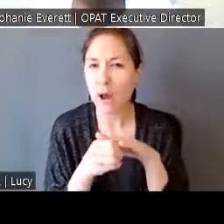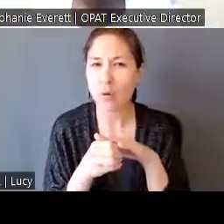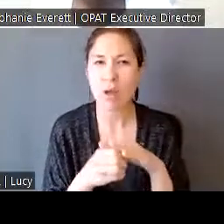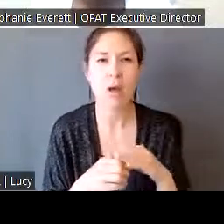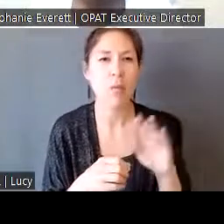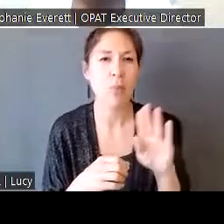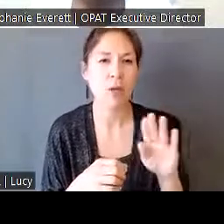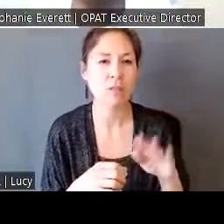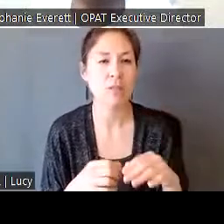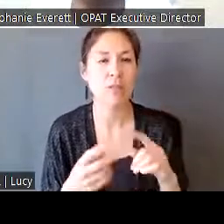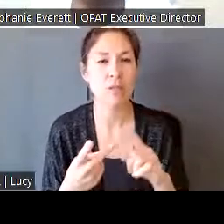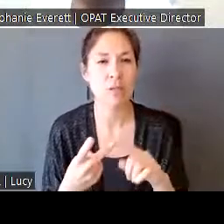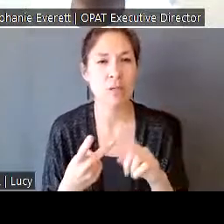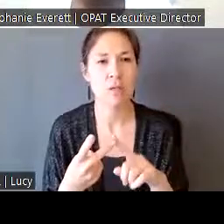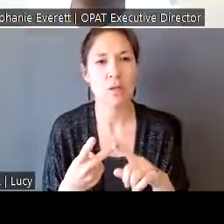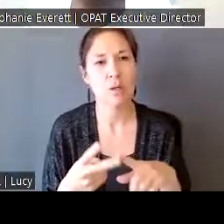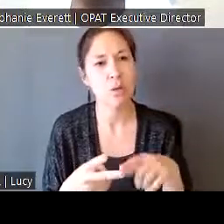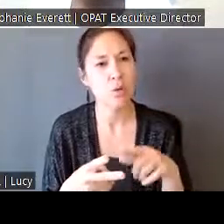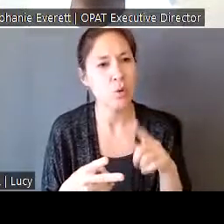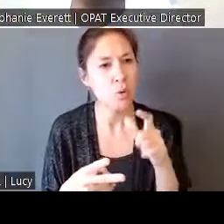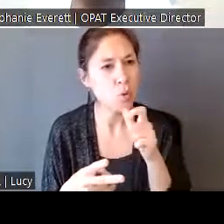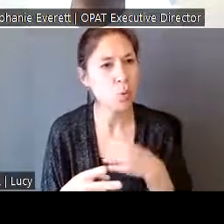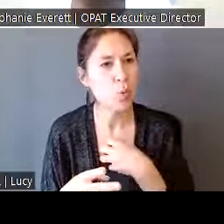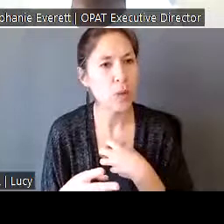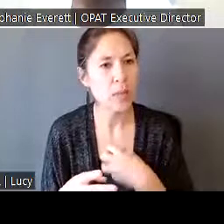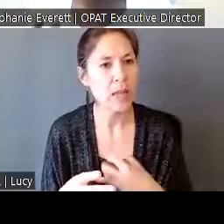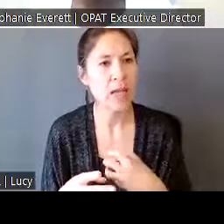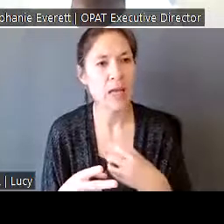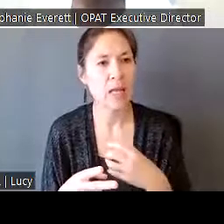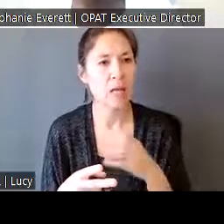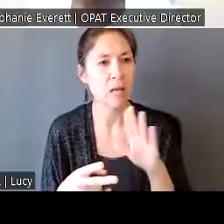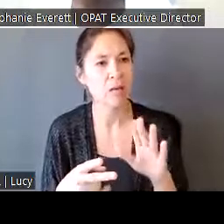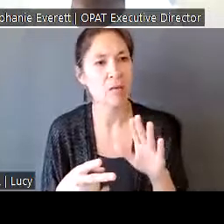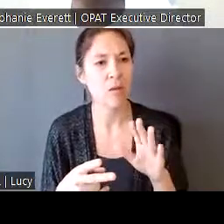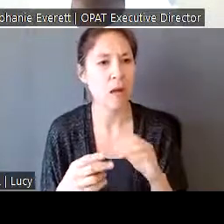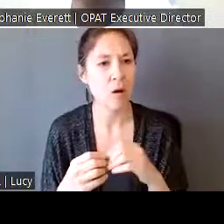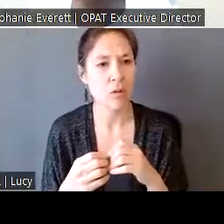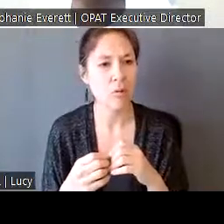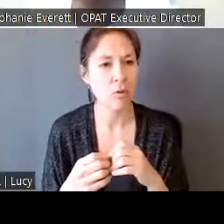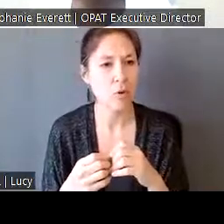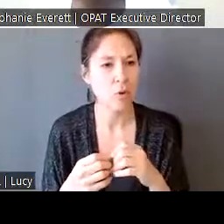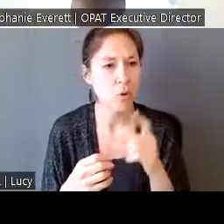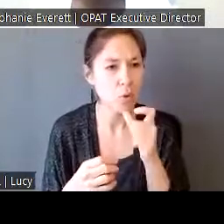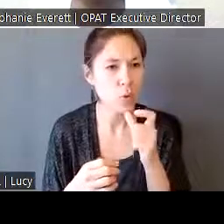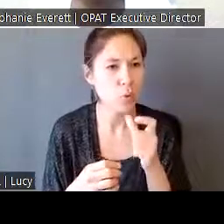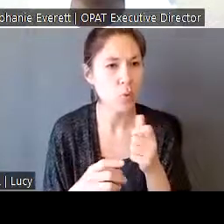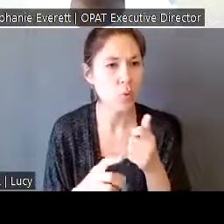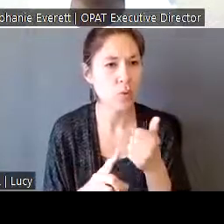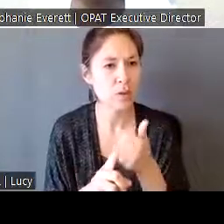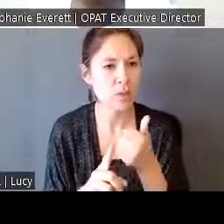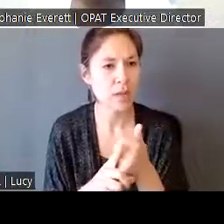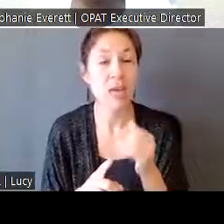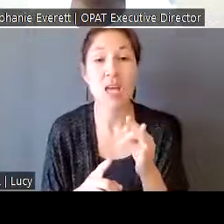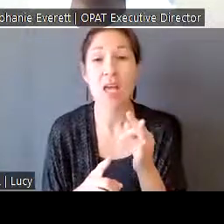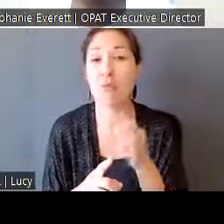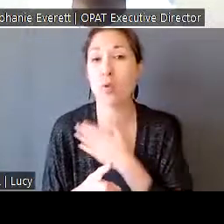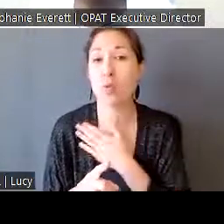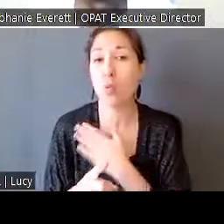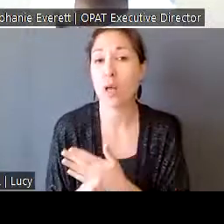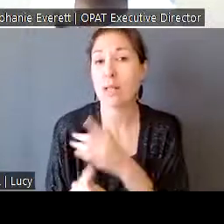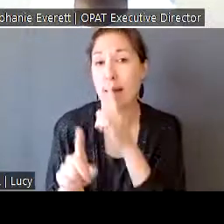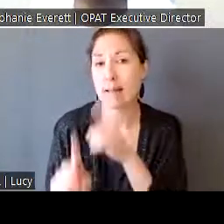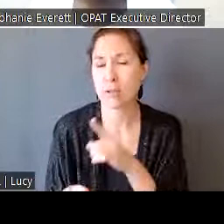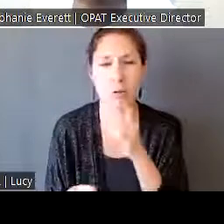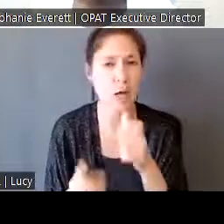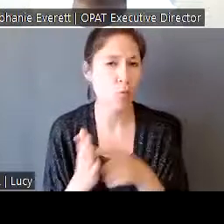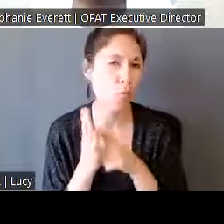demographics of the complainant, if given to us. It's not required if someone declines. We do not ask for it. You